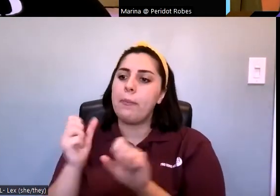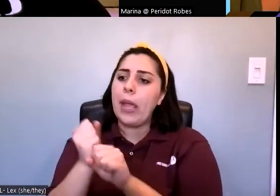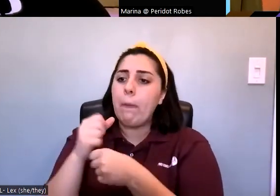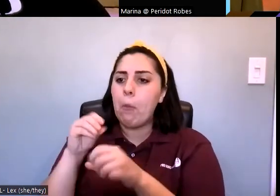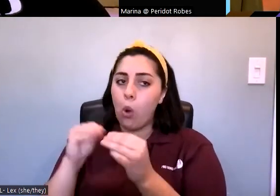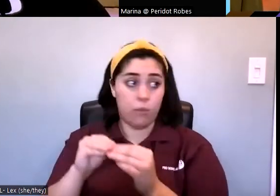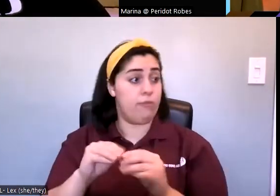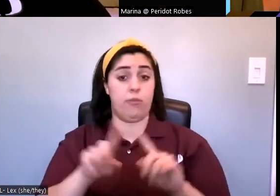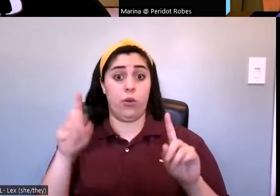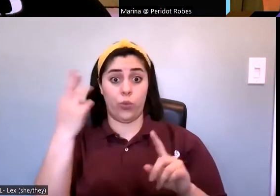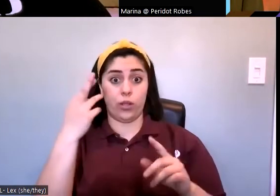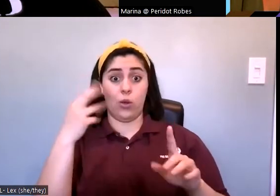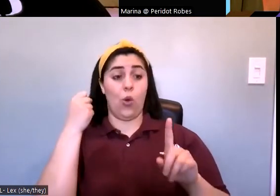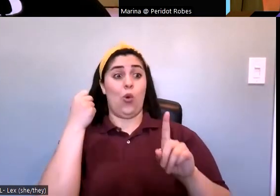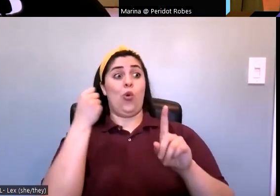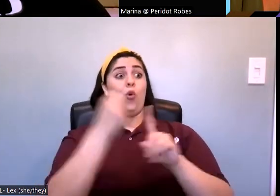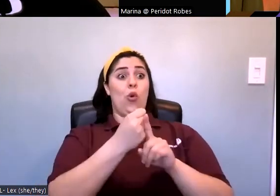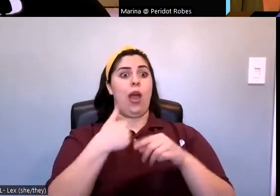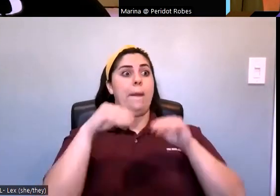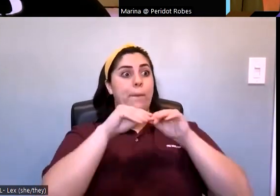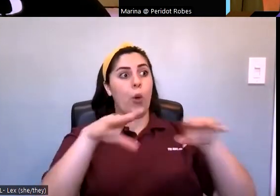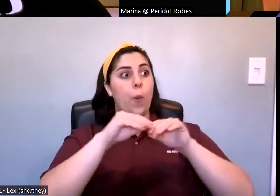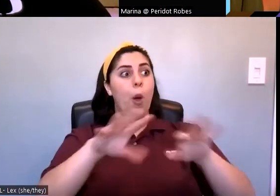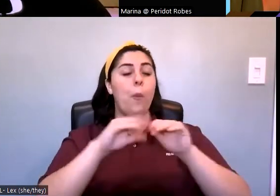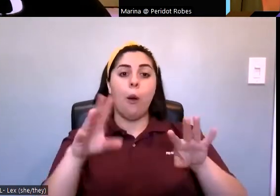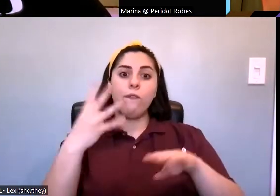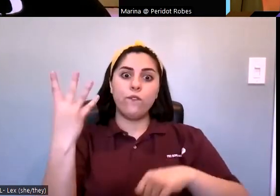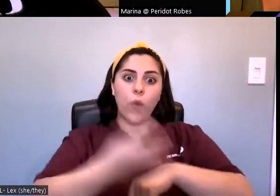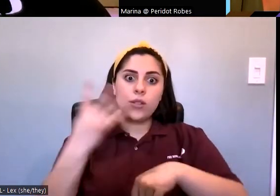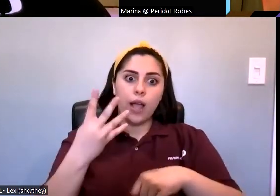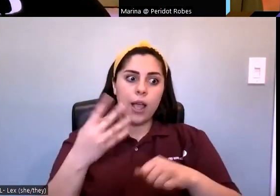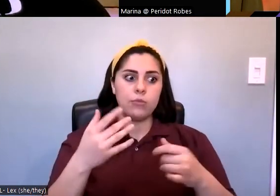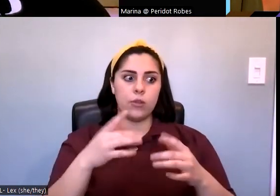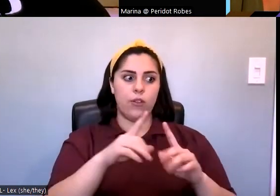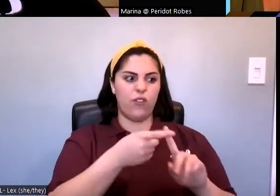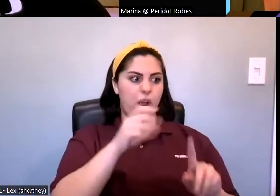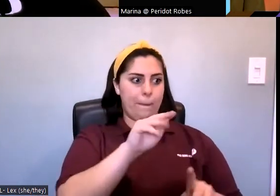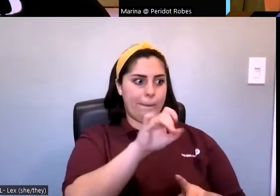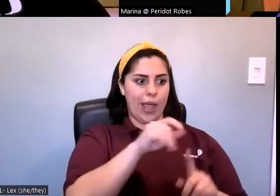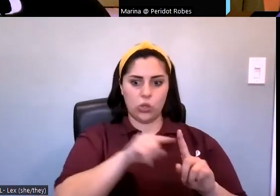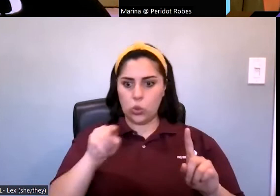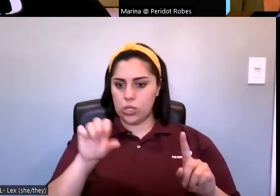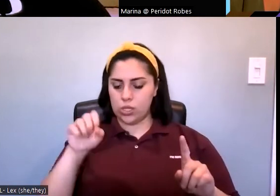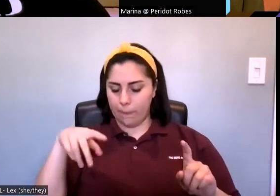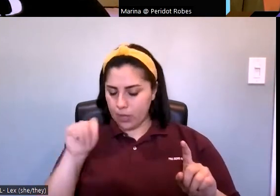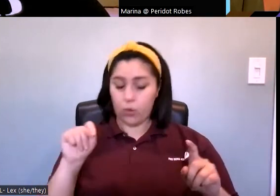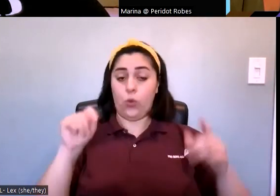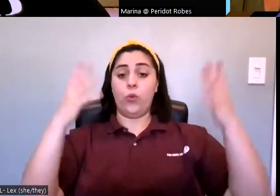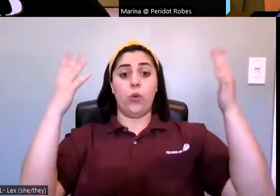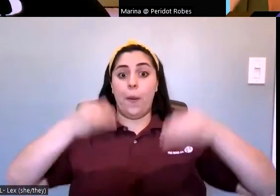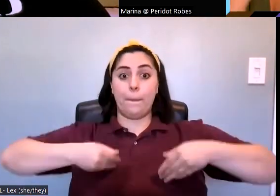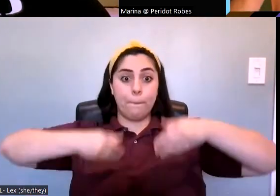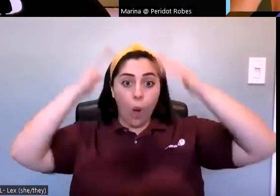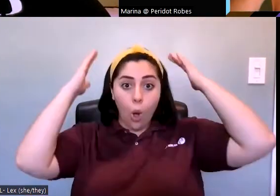instead I did like 4 releases between May and September. And, amazing. My full-time job now